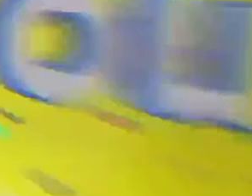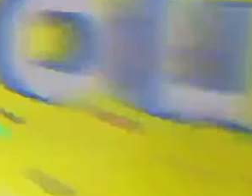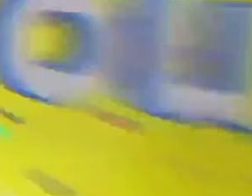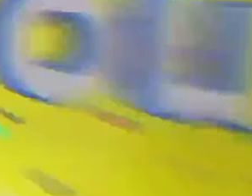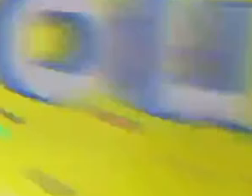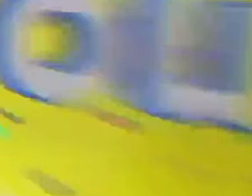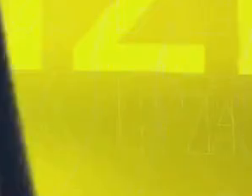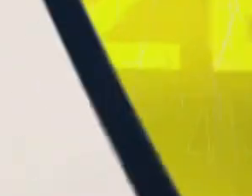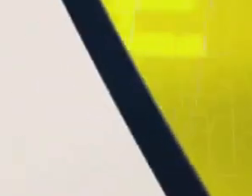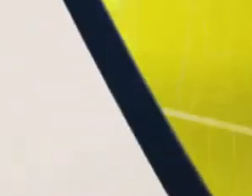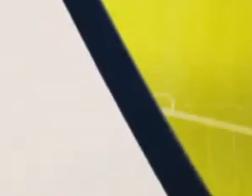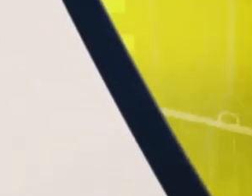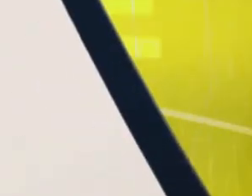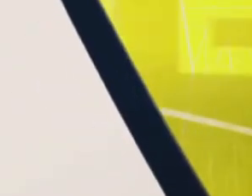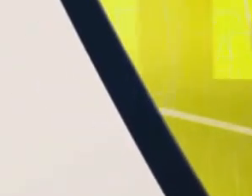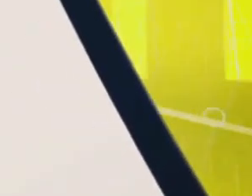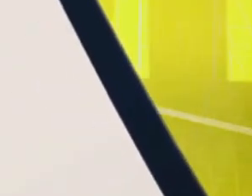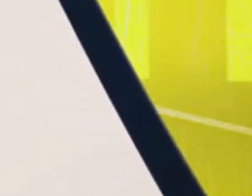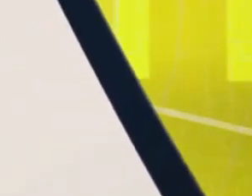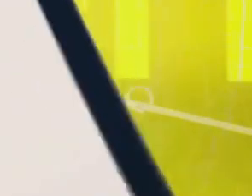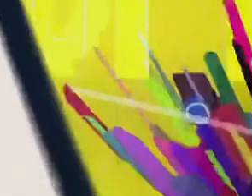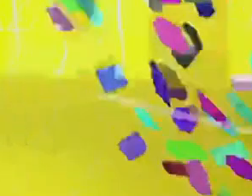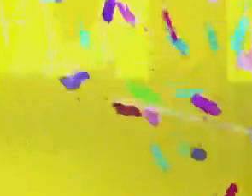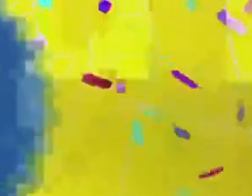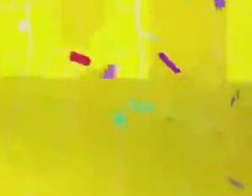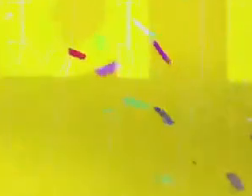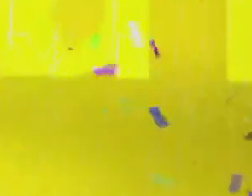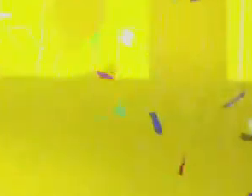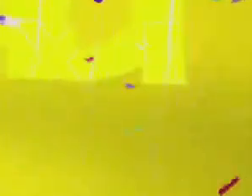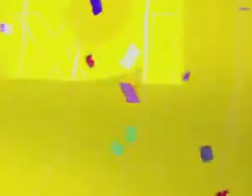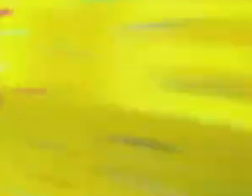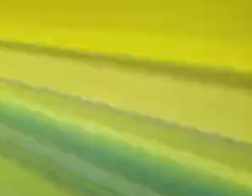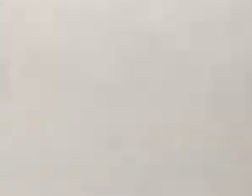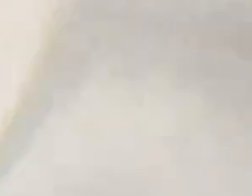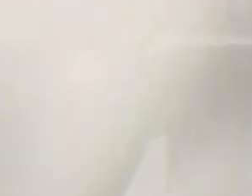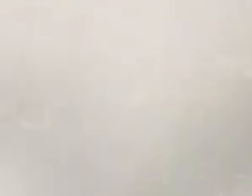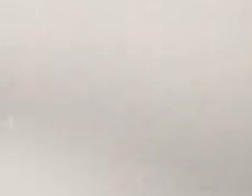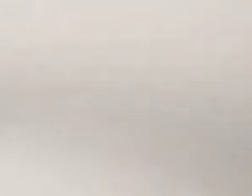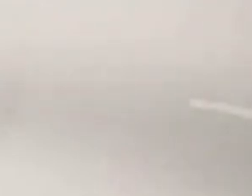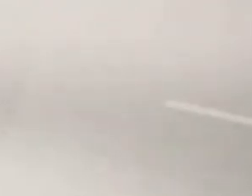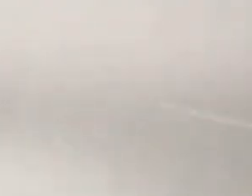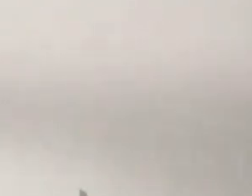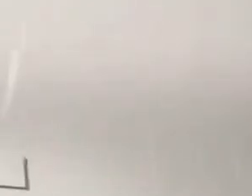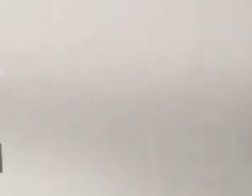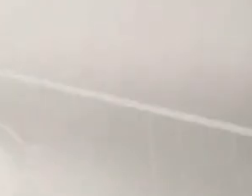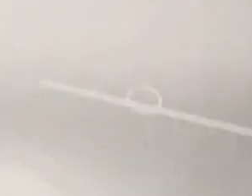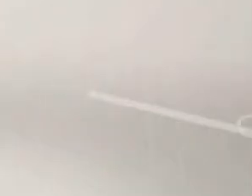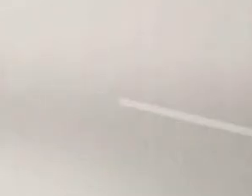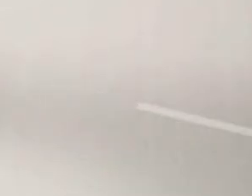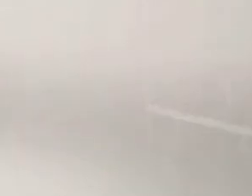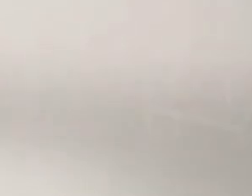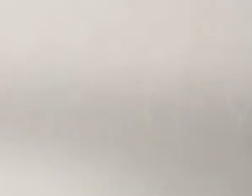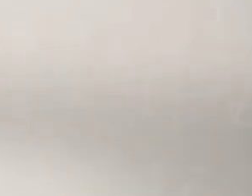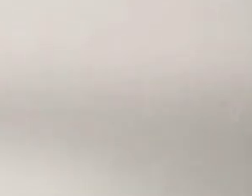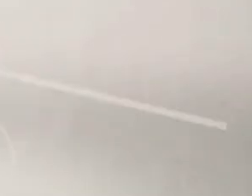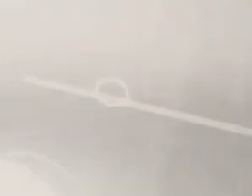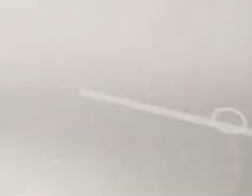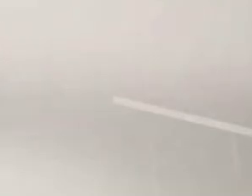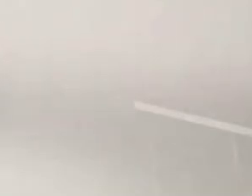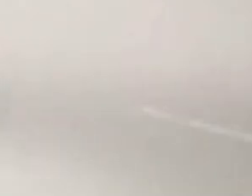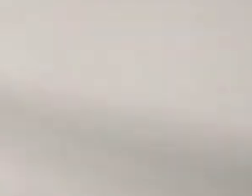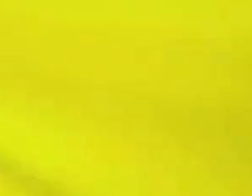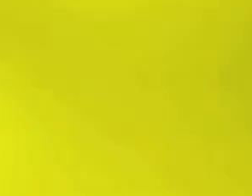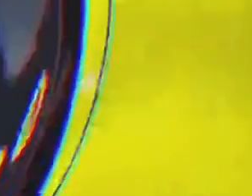The Taxpayers Appreciation Season is here. We recognize, celebrate, and award Uganda's top taxpayers. Be part of the